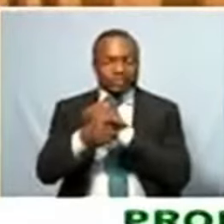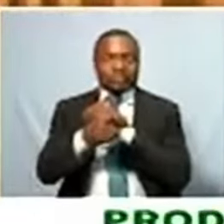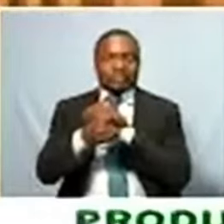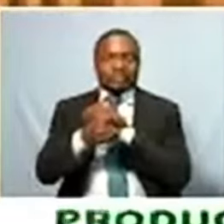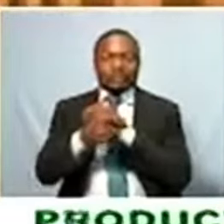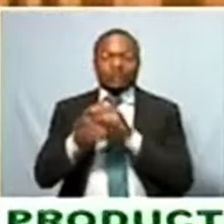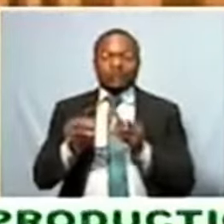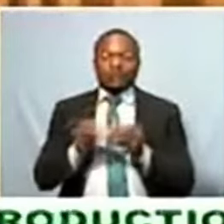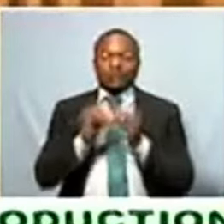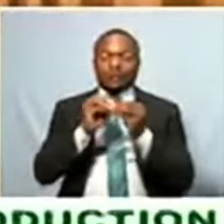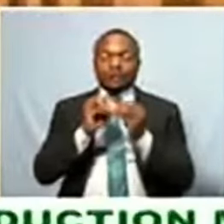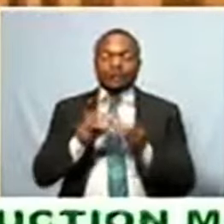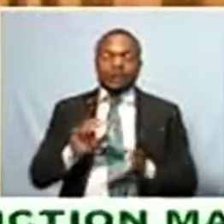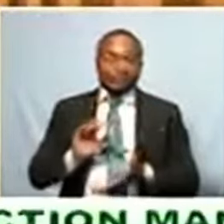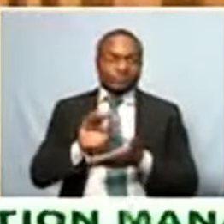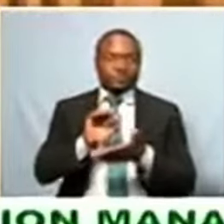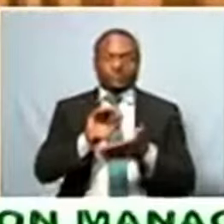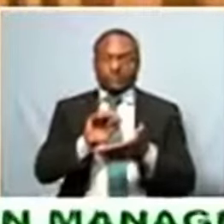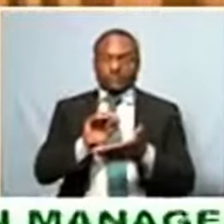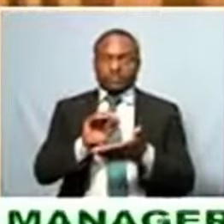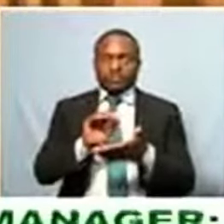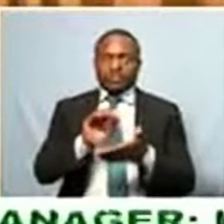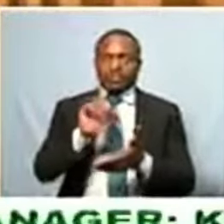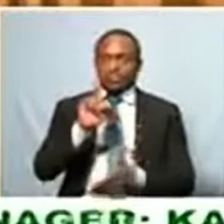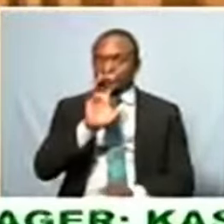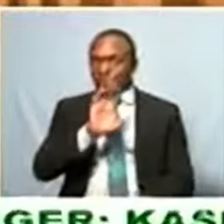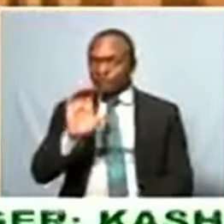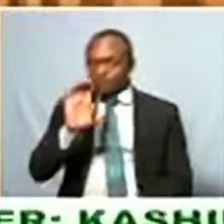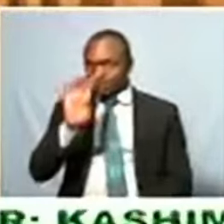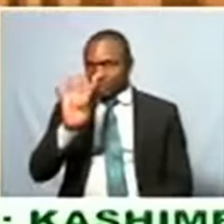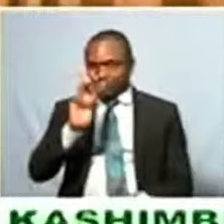Division, with a total budgetary allocation of